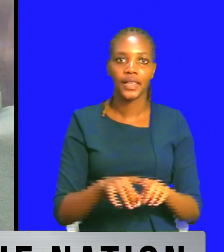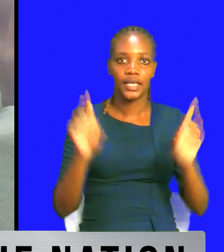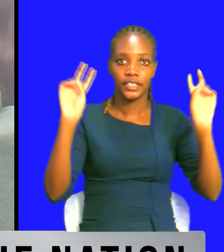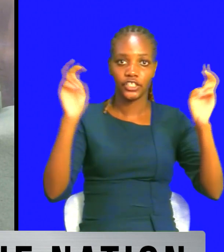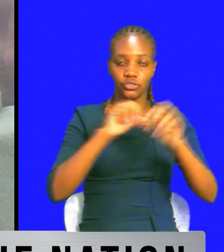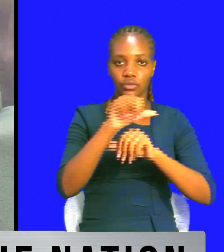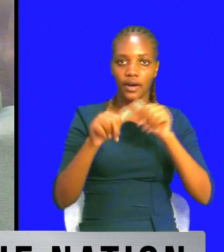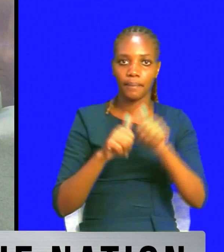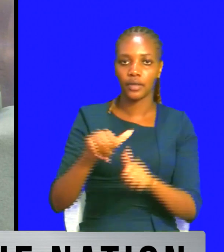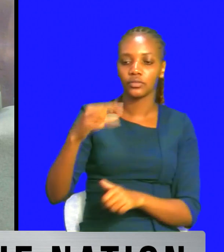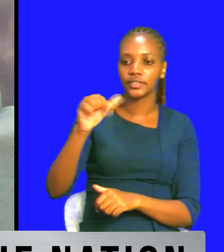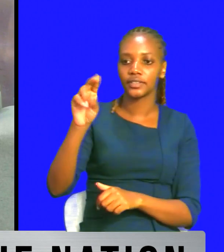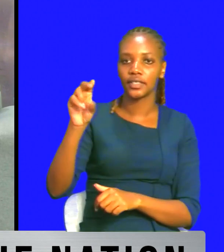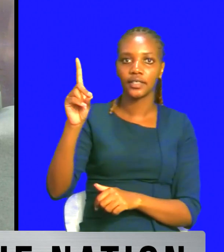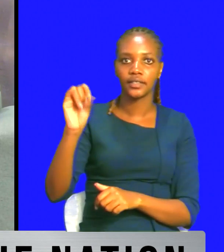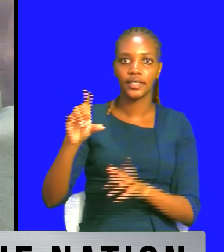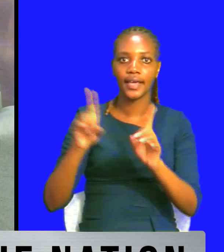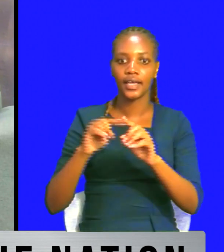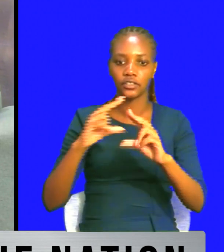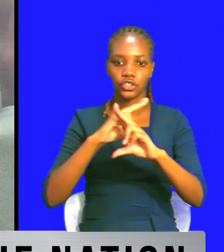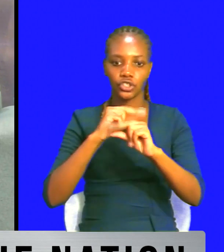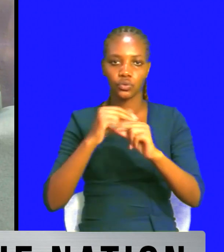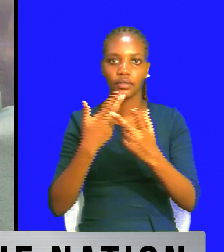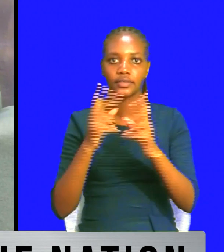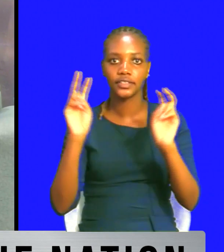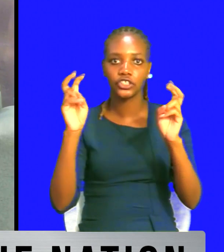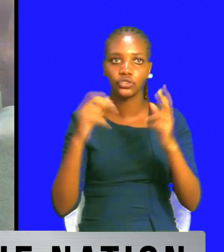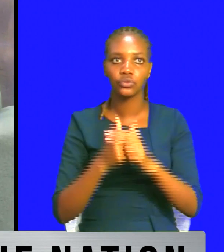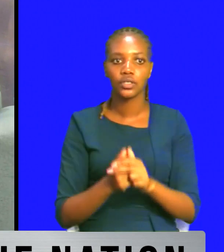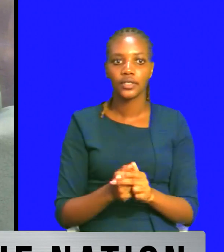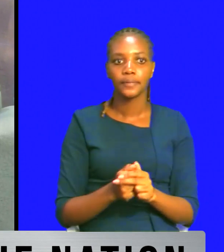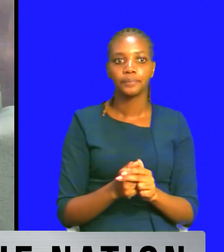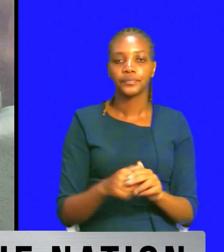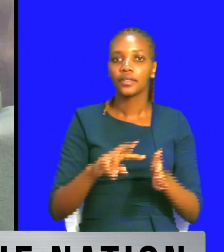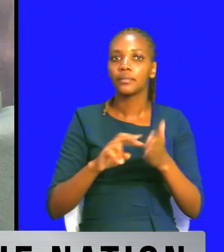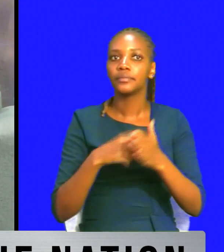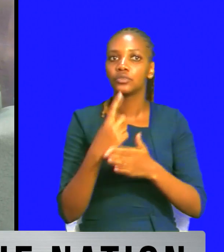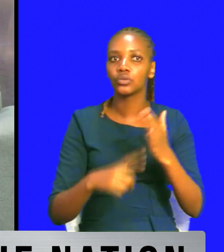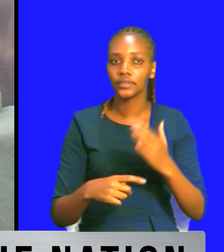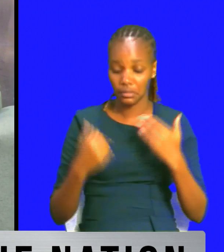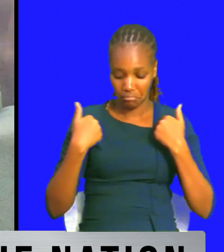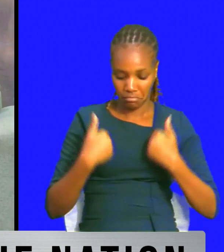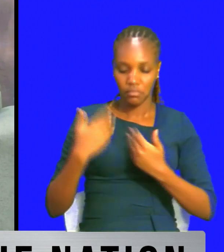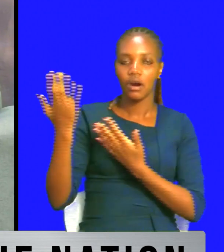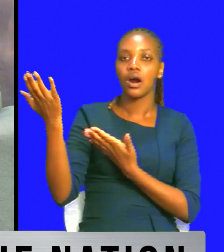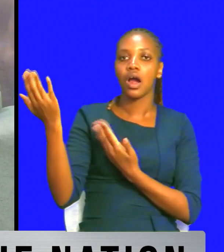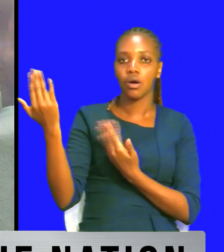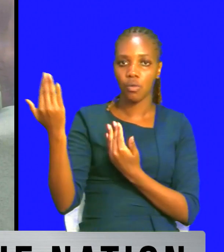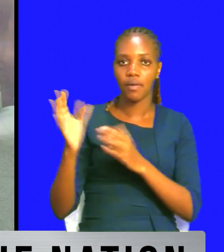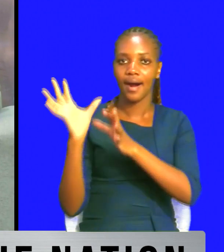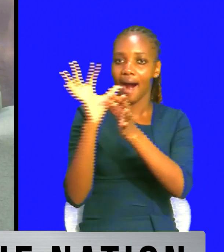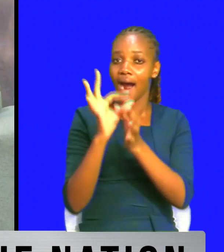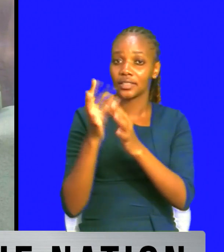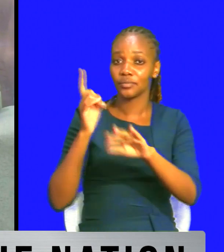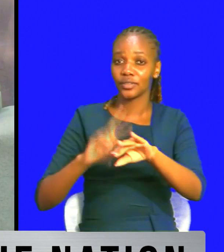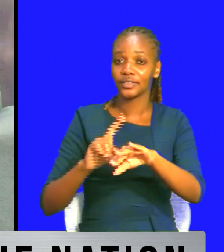of Gandhi and the salt matter, where they refused to collect salt, that is civil disobedience. So I really hope that Azimio, when they